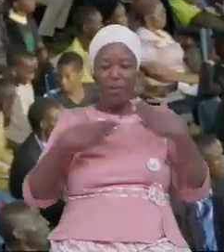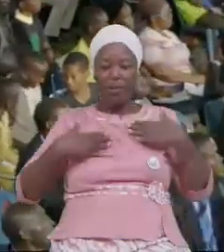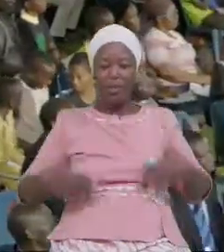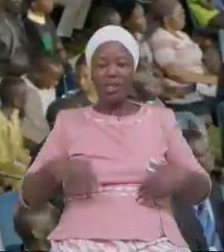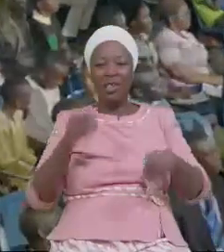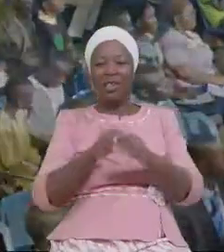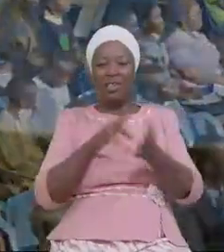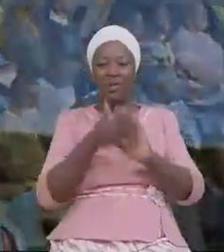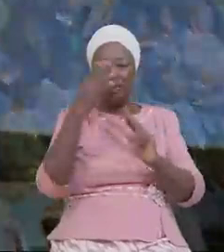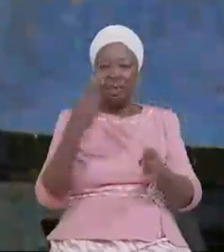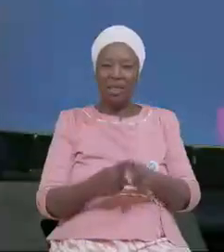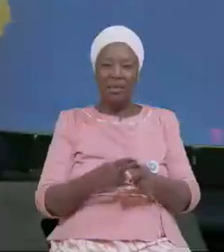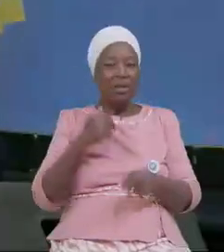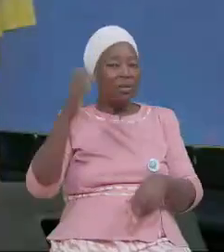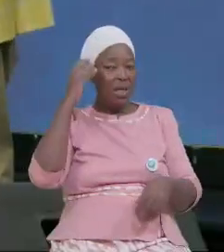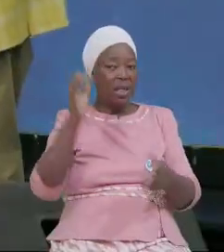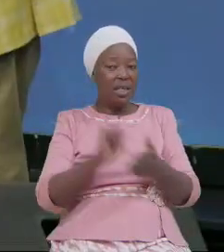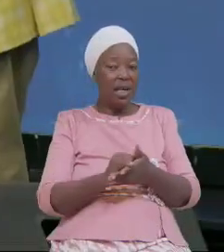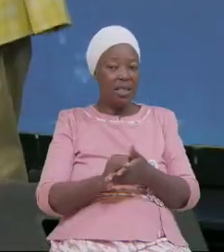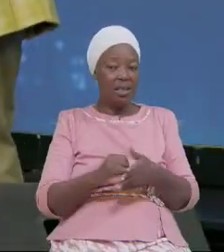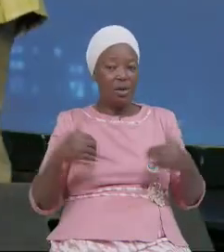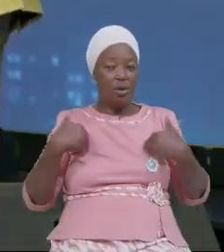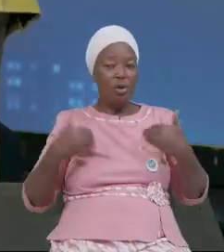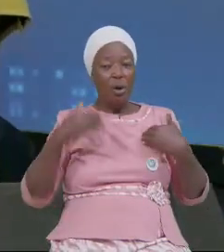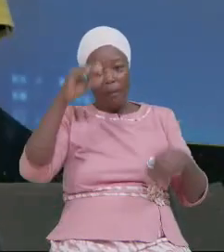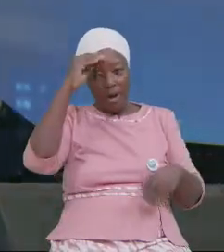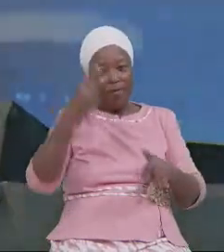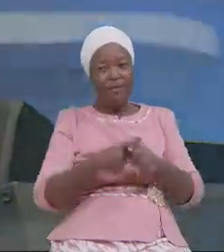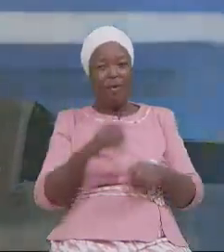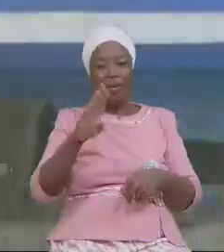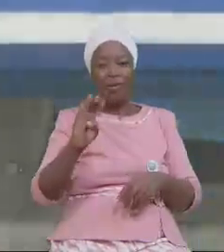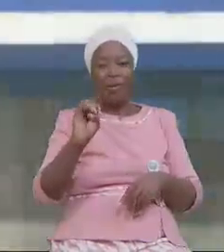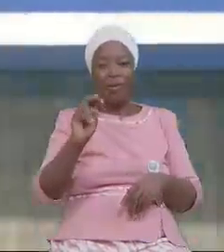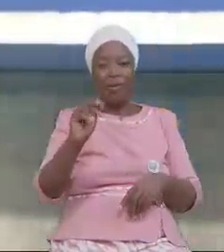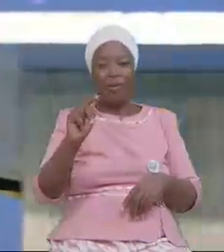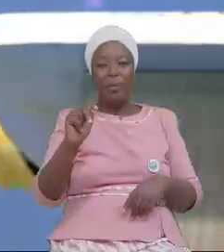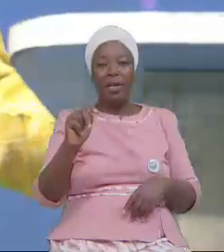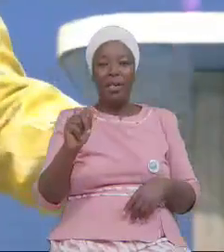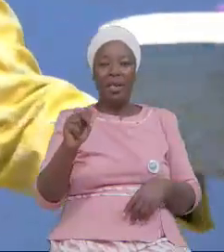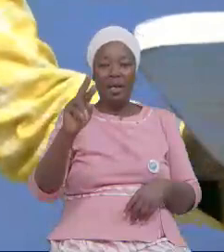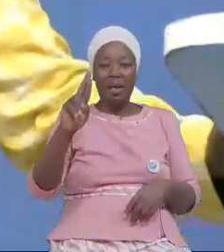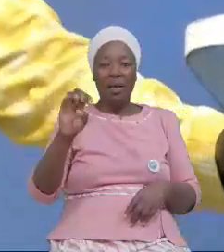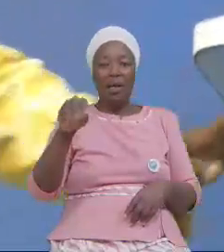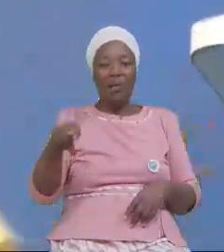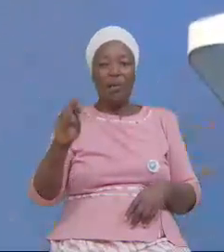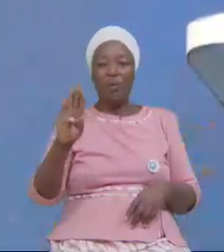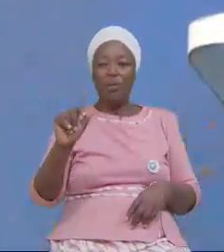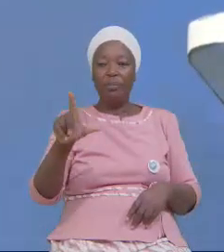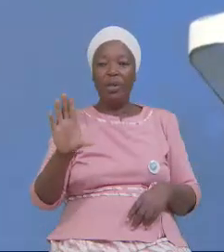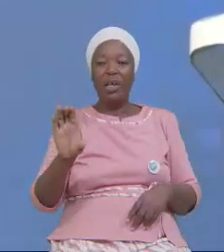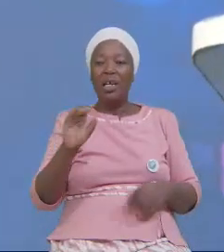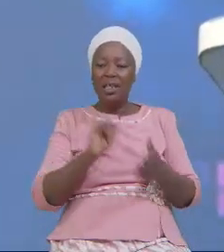man from Benin Republic? And he said he used to cry, he used to fast, he used to